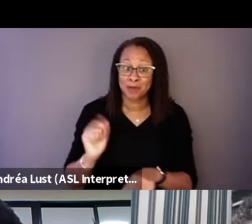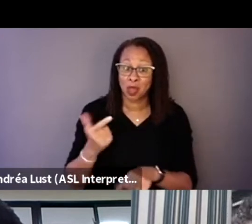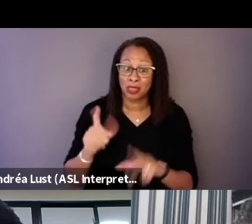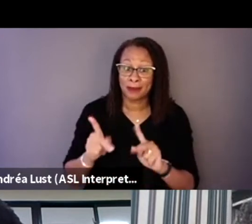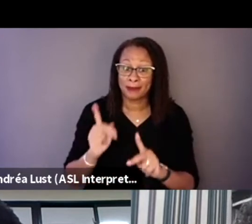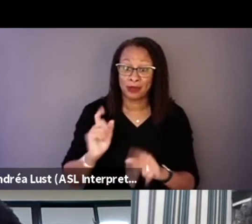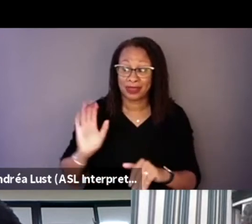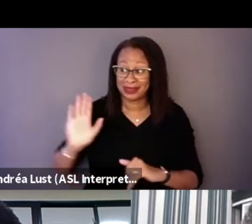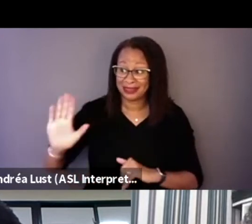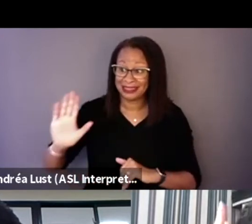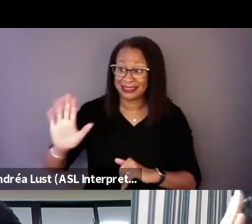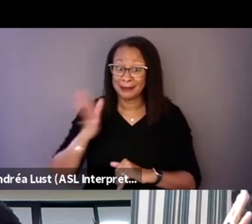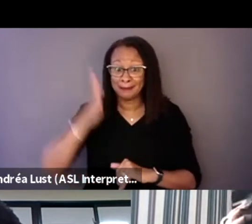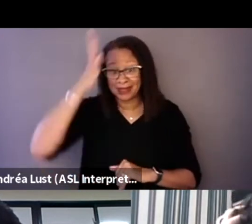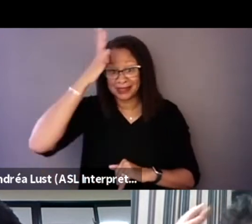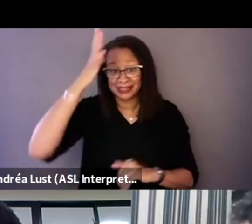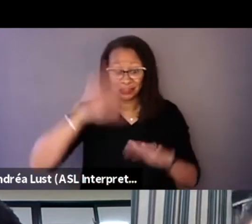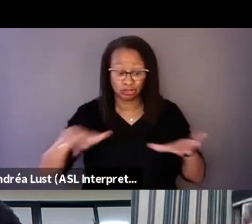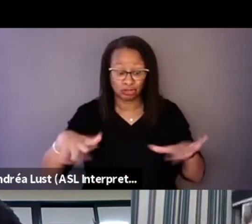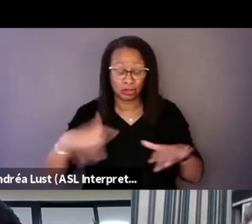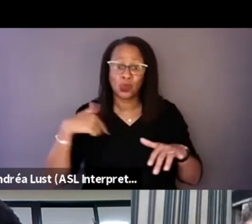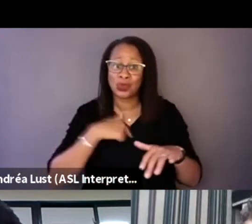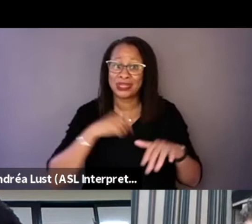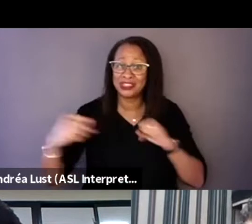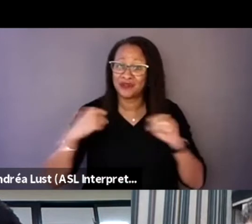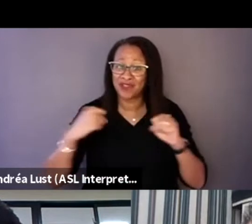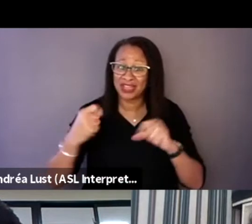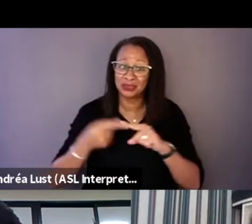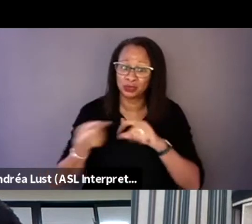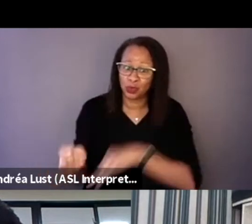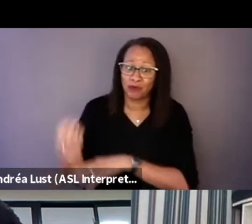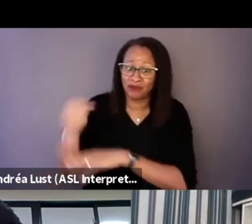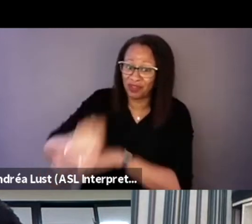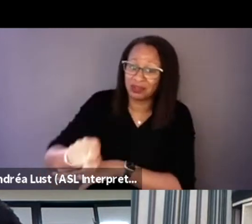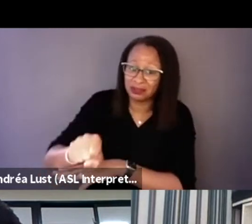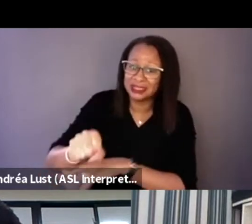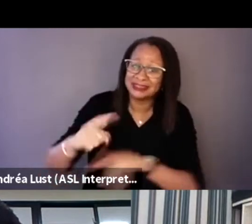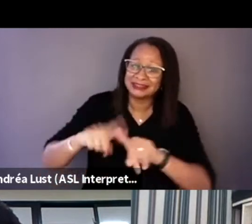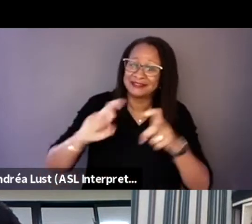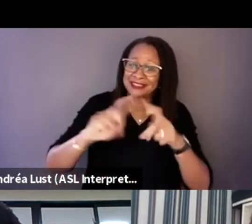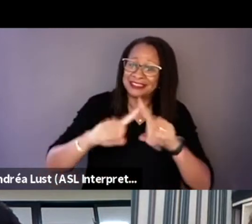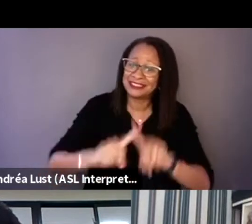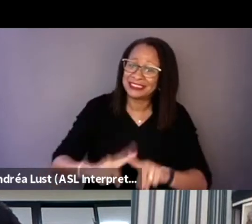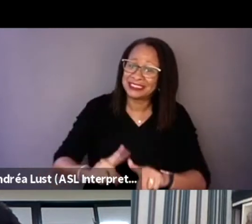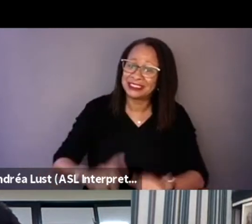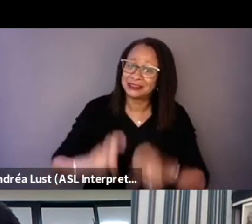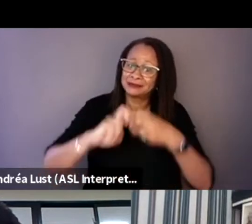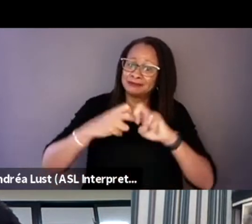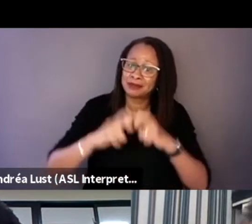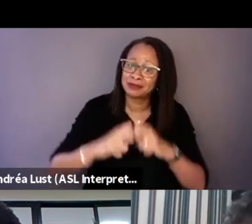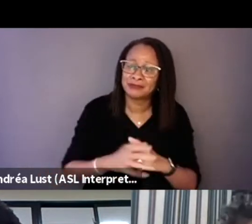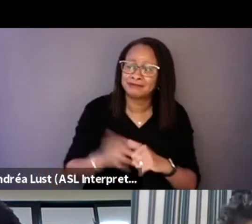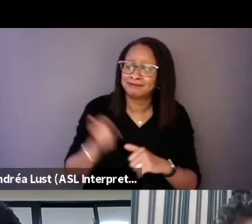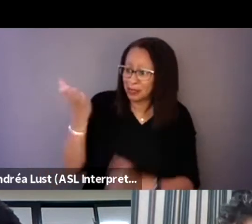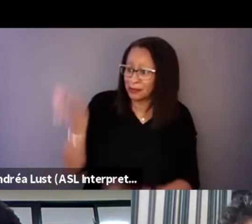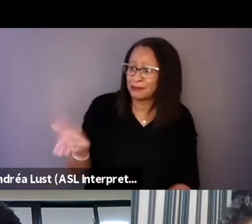also have to be fighting for this and to be able to overcome all of these different issues, because yes, he's a person, but then he gets paid